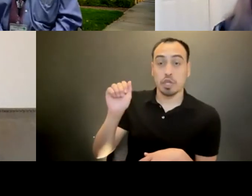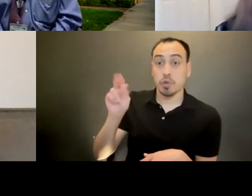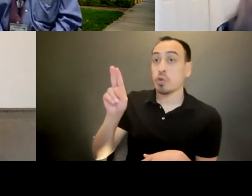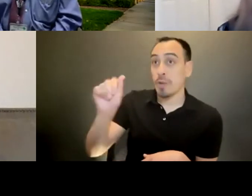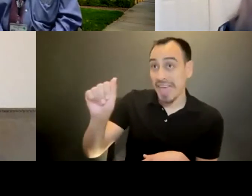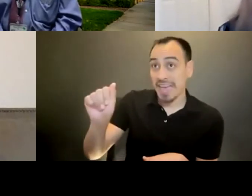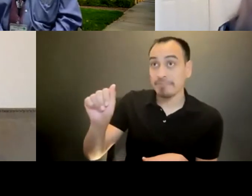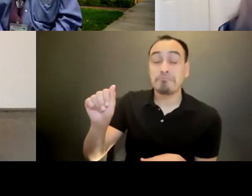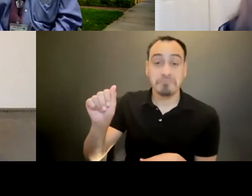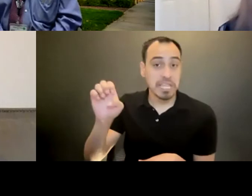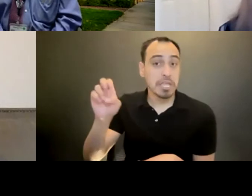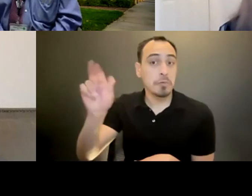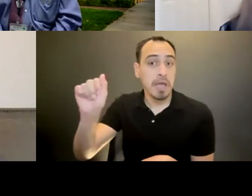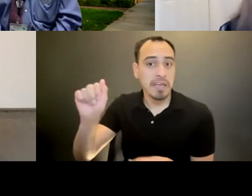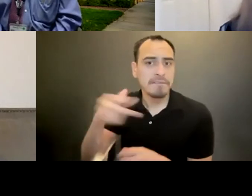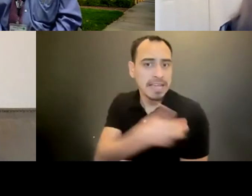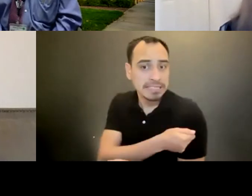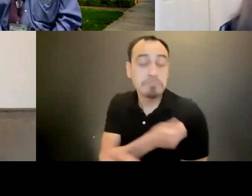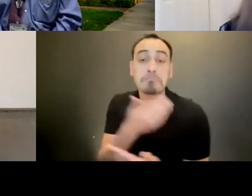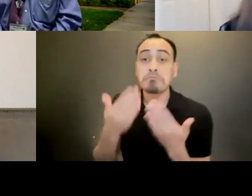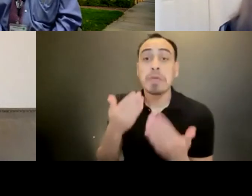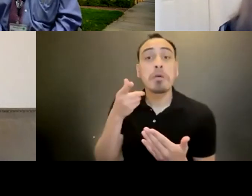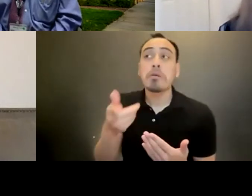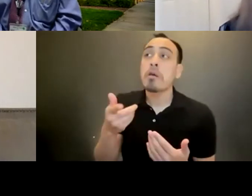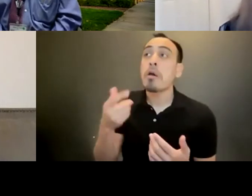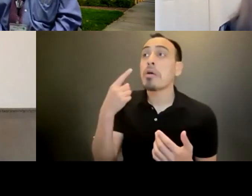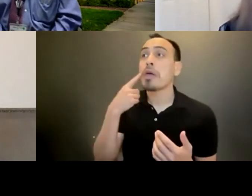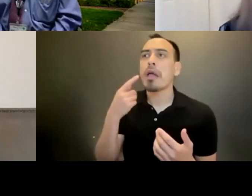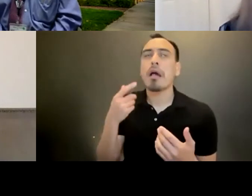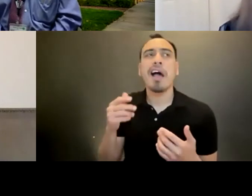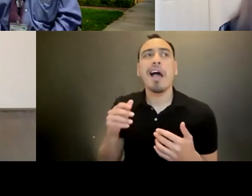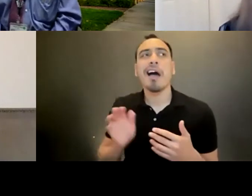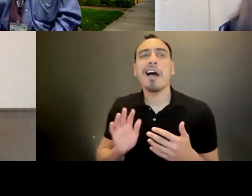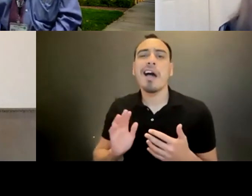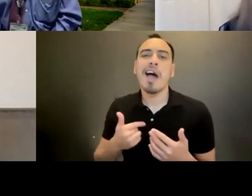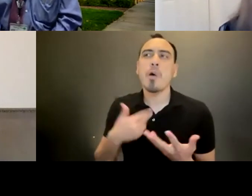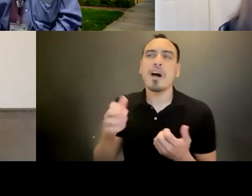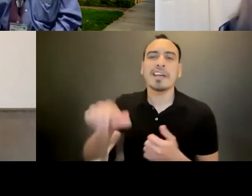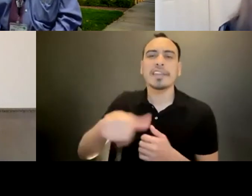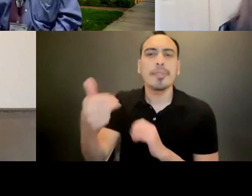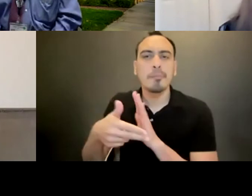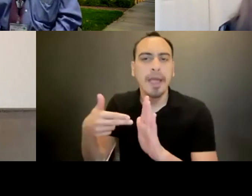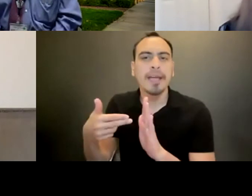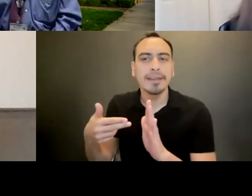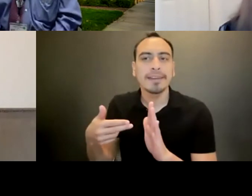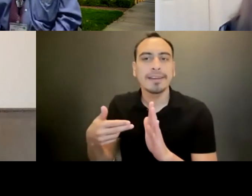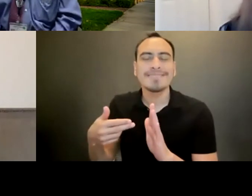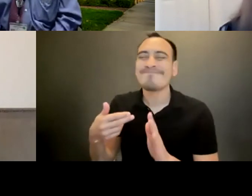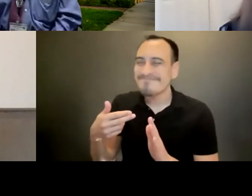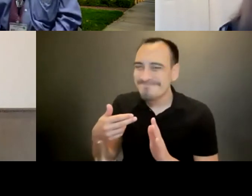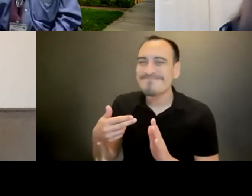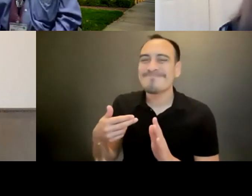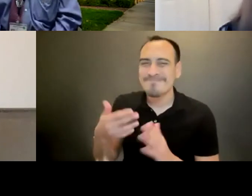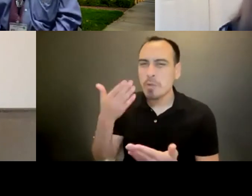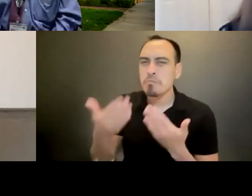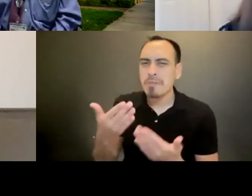a prior vaccine that's a different brand of vaccine. There probably needs to be